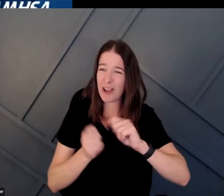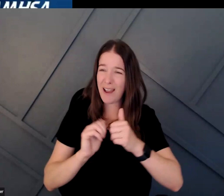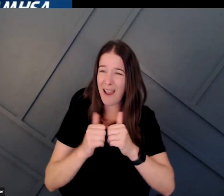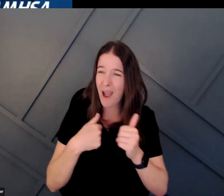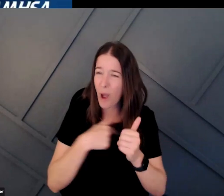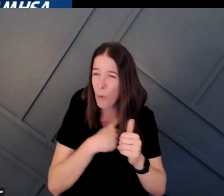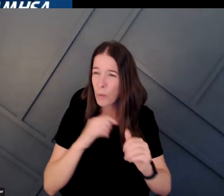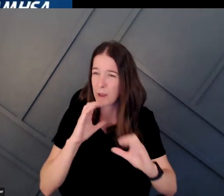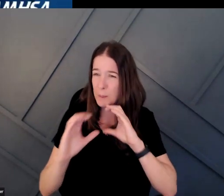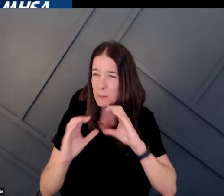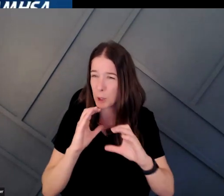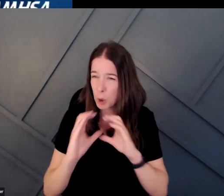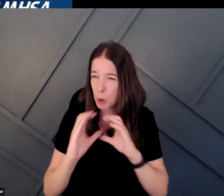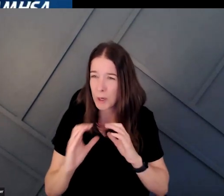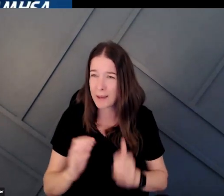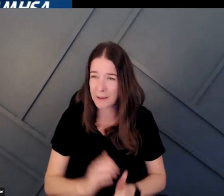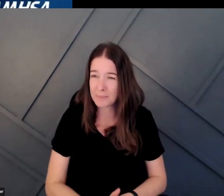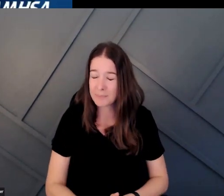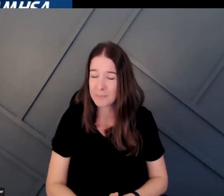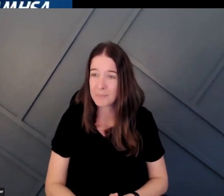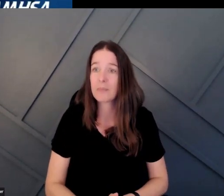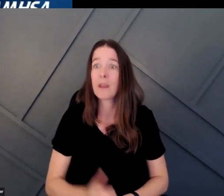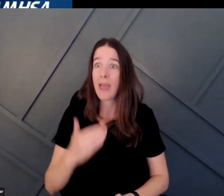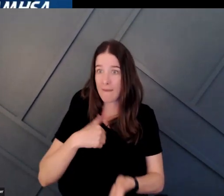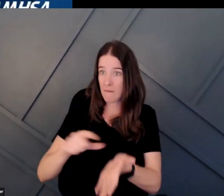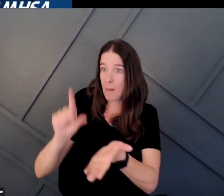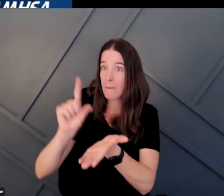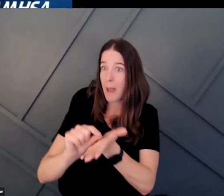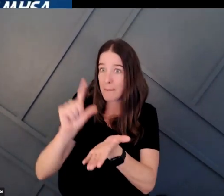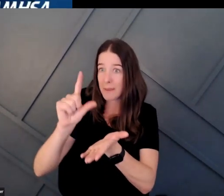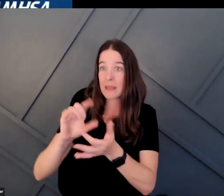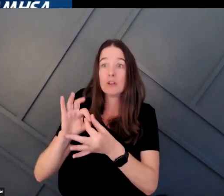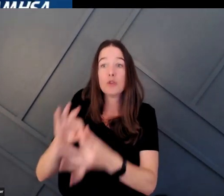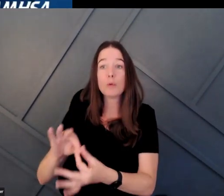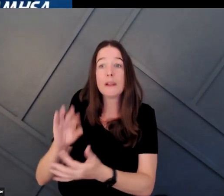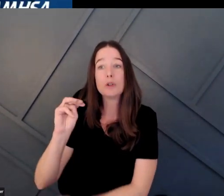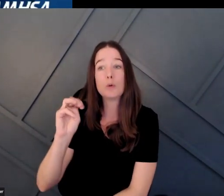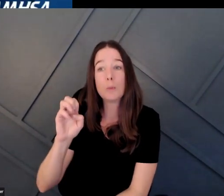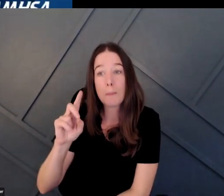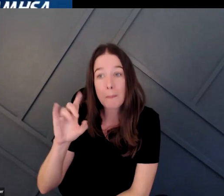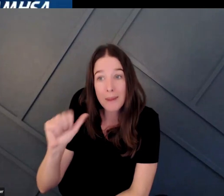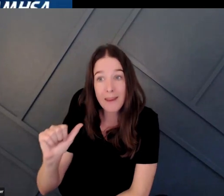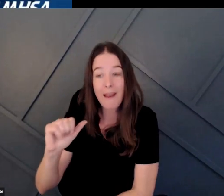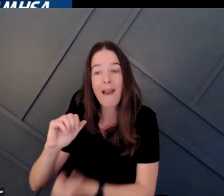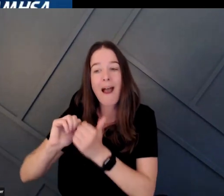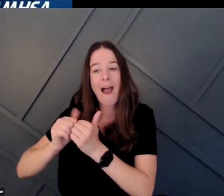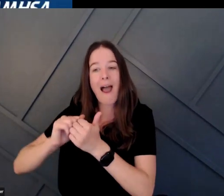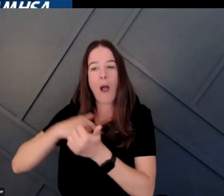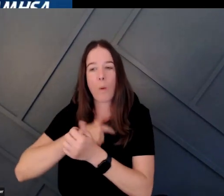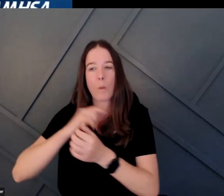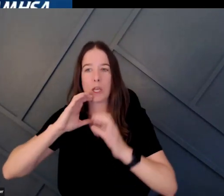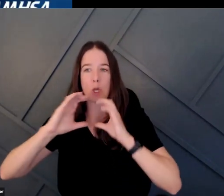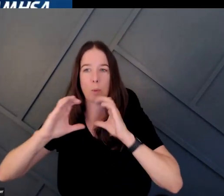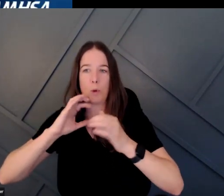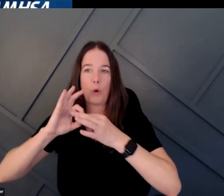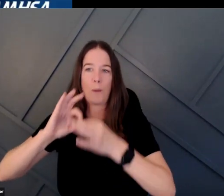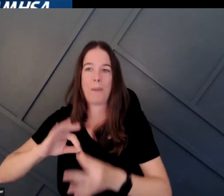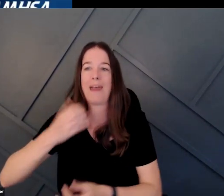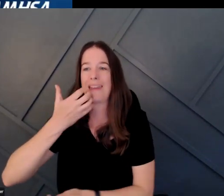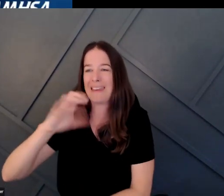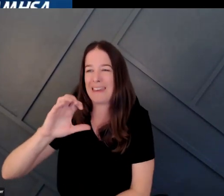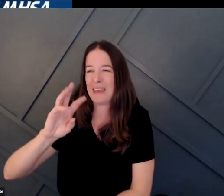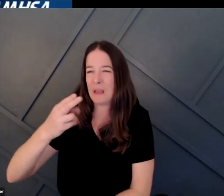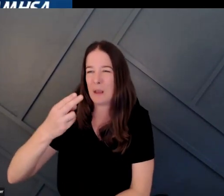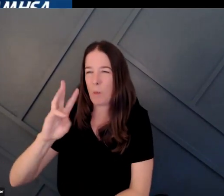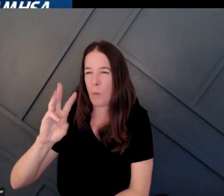here for media on how we communicate about heat waves. I think right now people are starting to see this is a